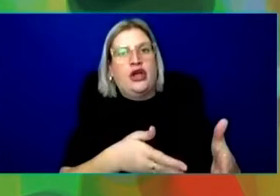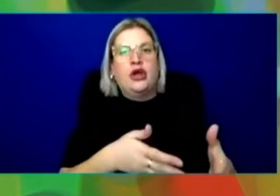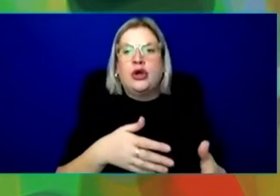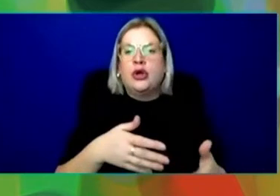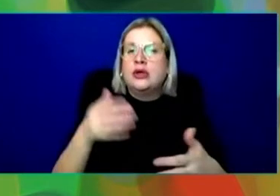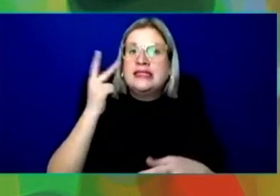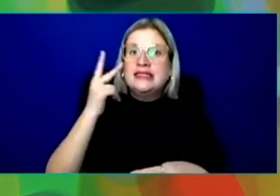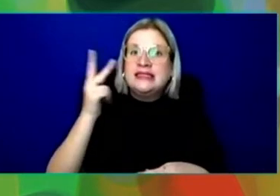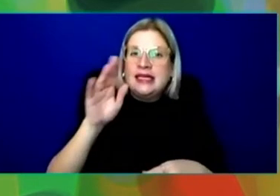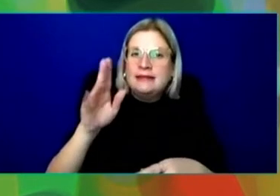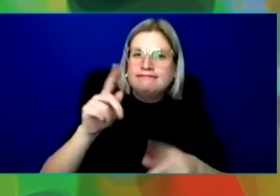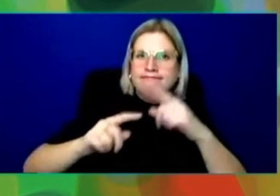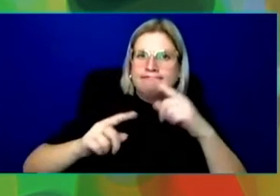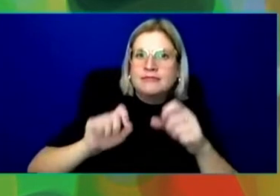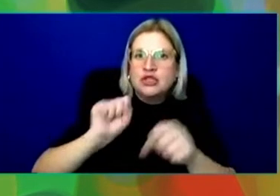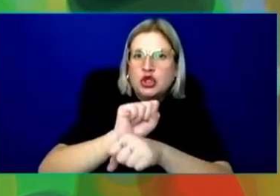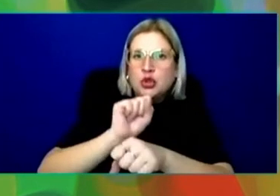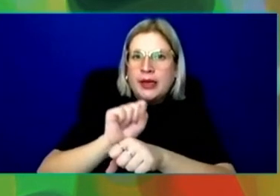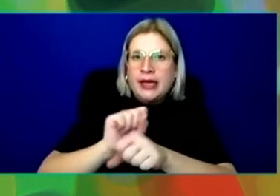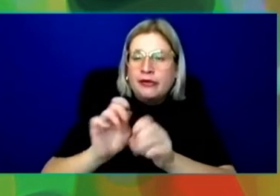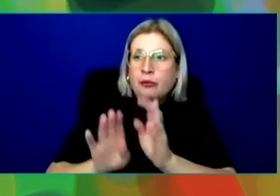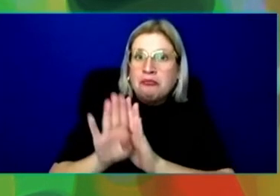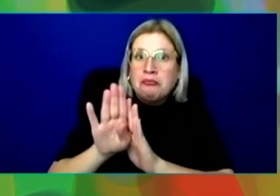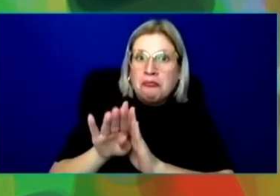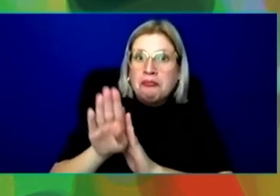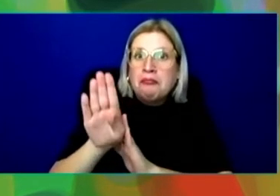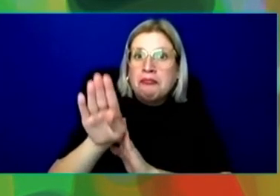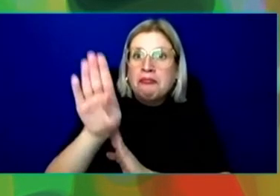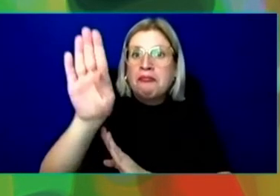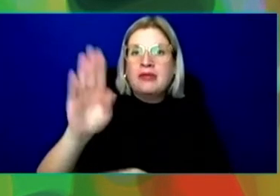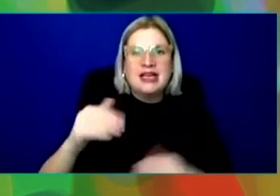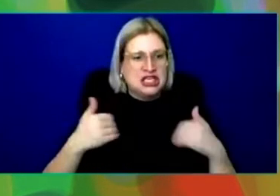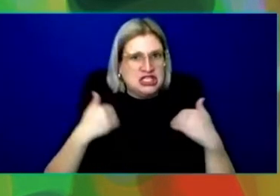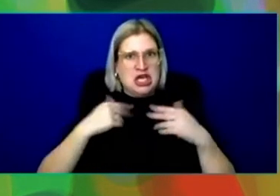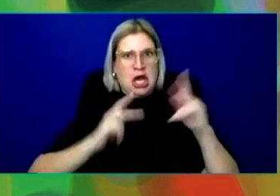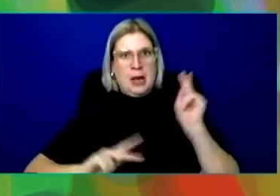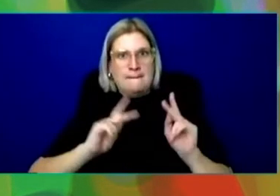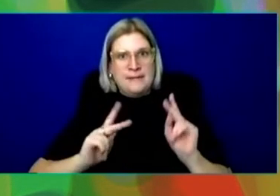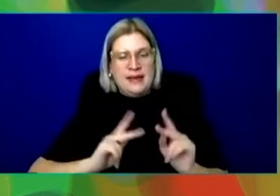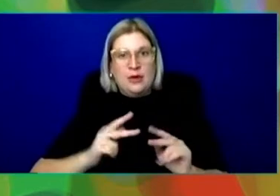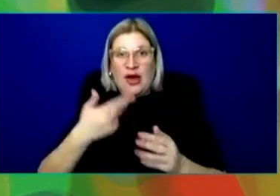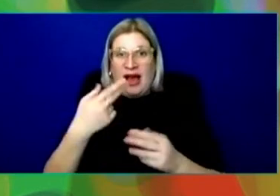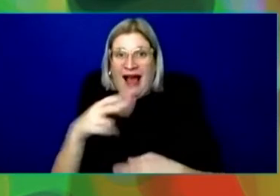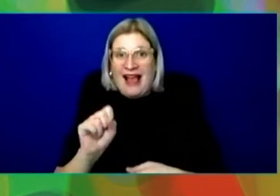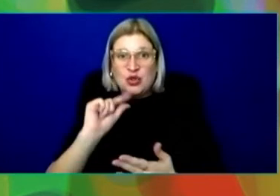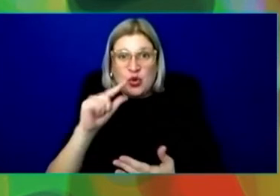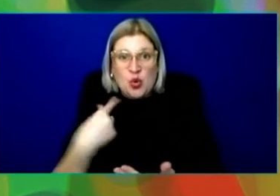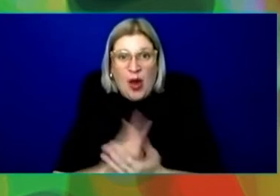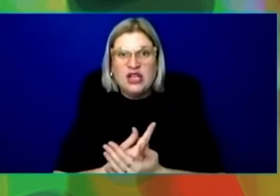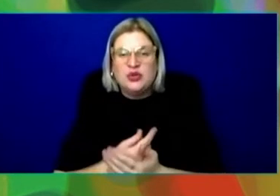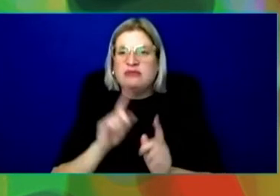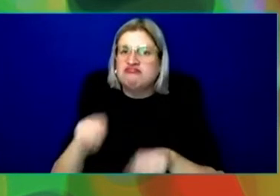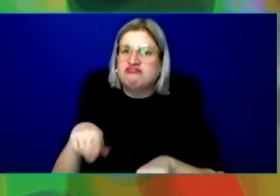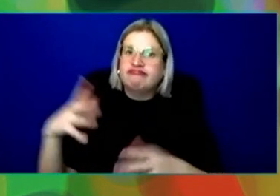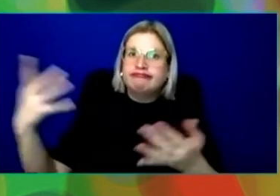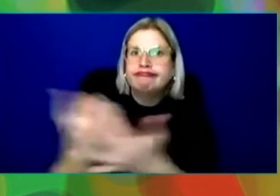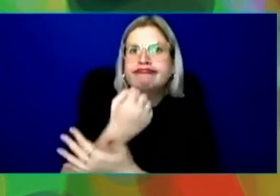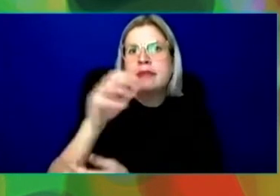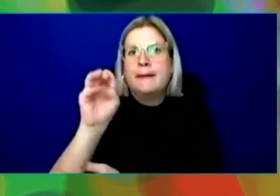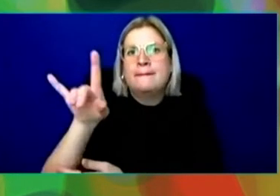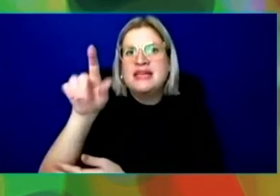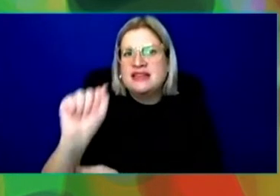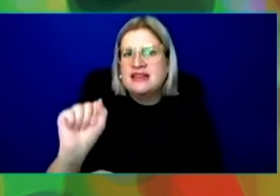careers grow, and to watch young people, you know, graduate high school and go pursue, you know, media and